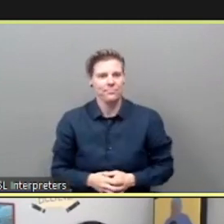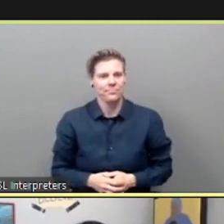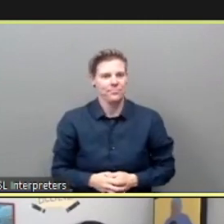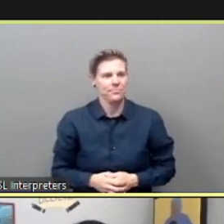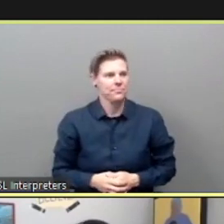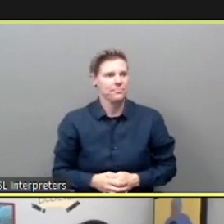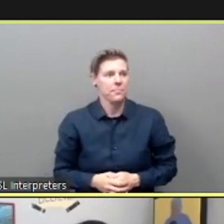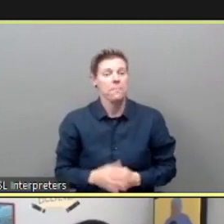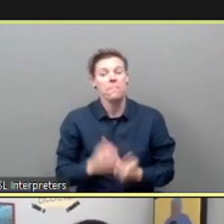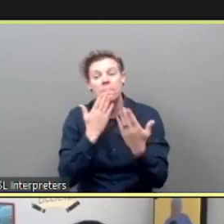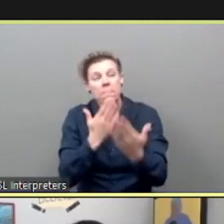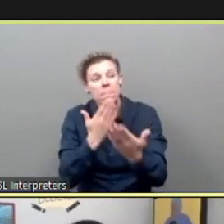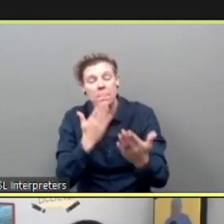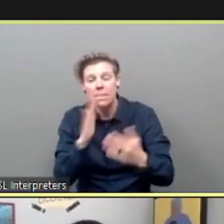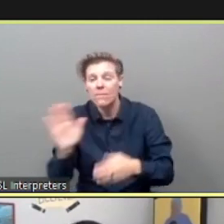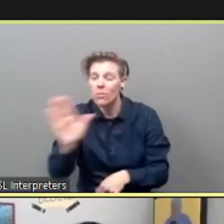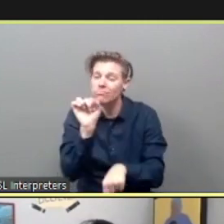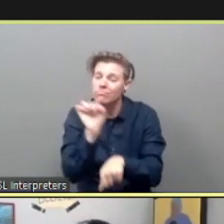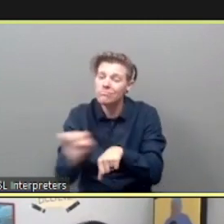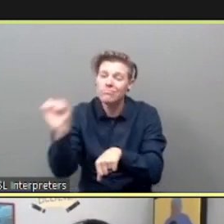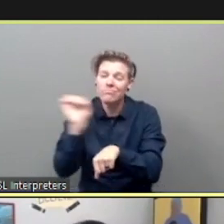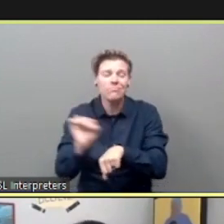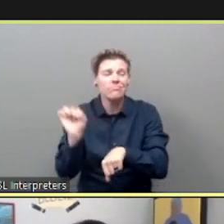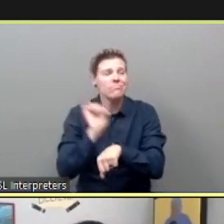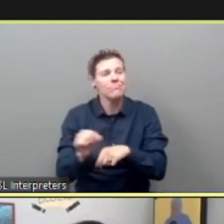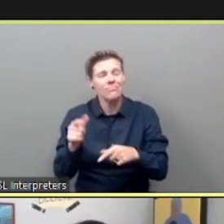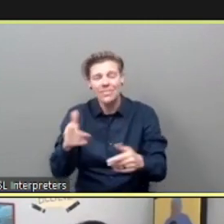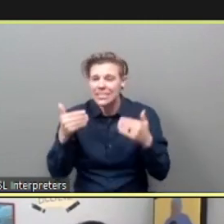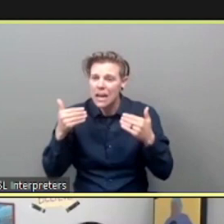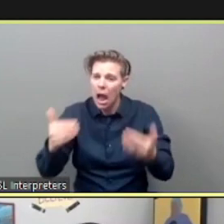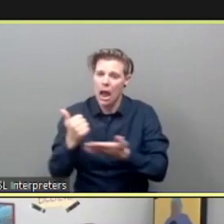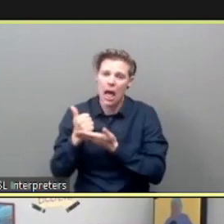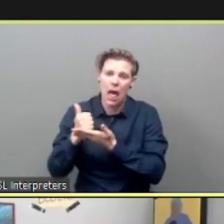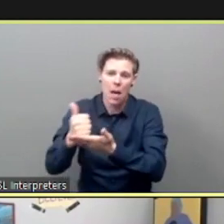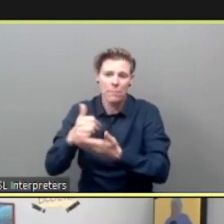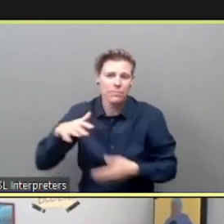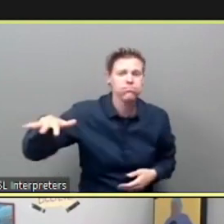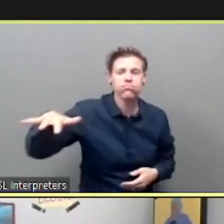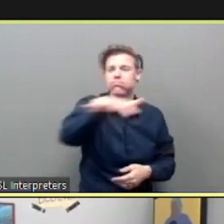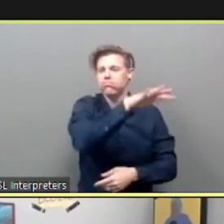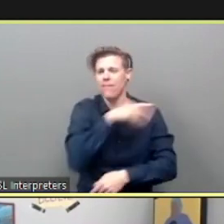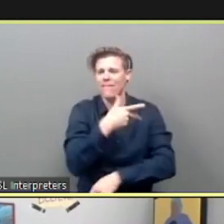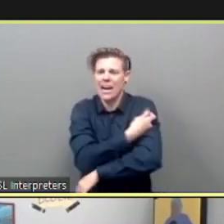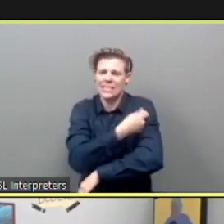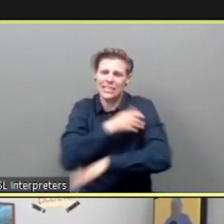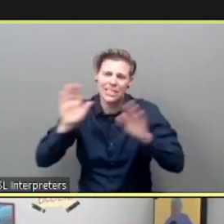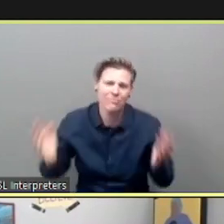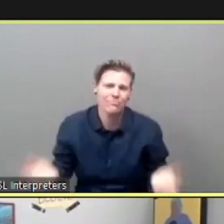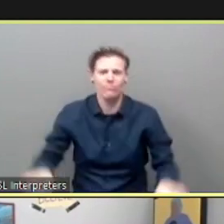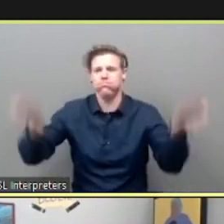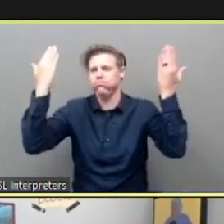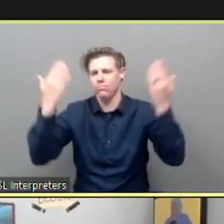and yeah, get out there and hopefully get vaccinated. Thanks.